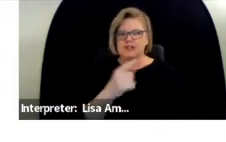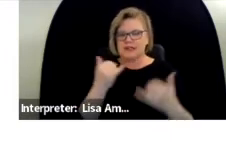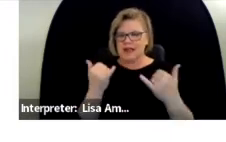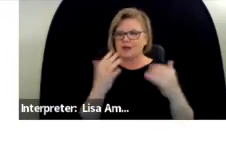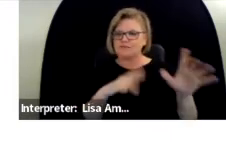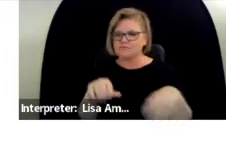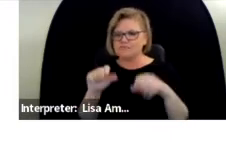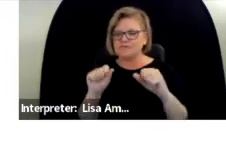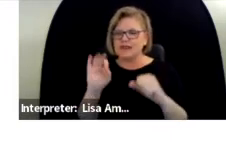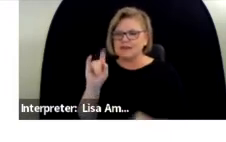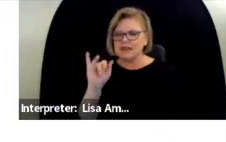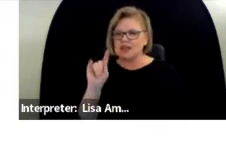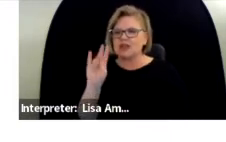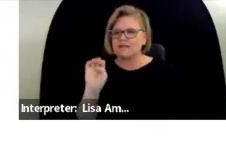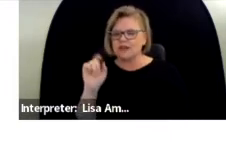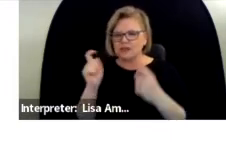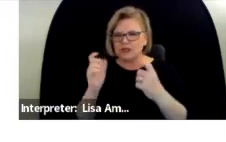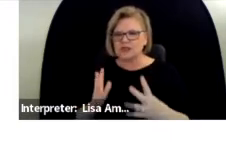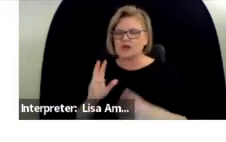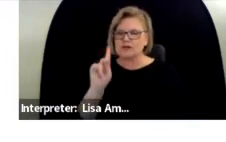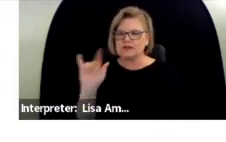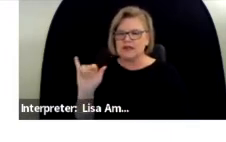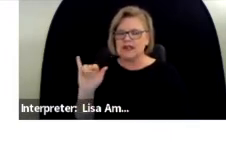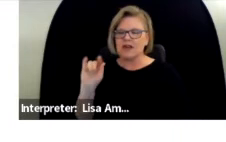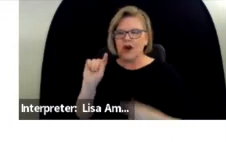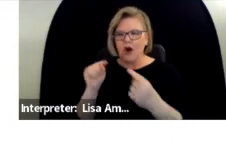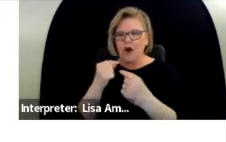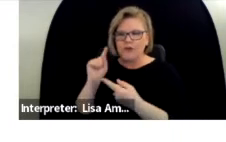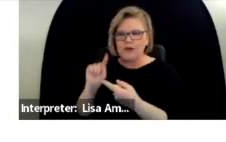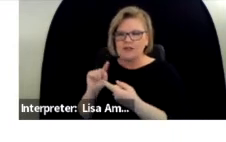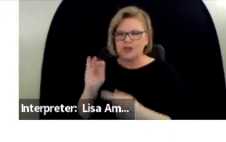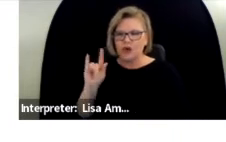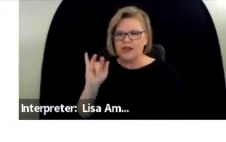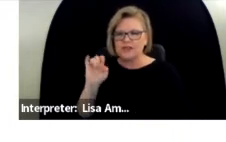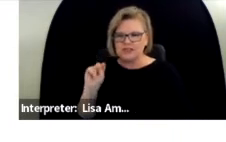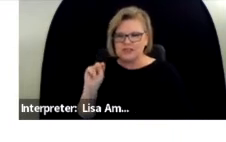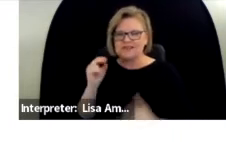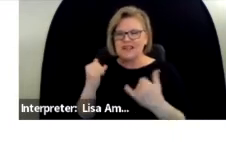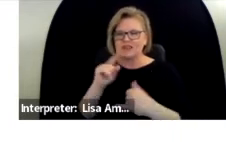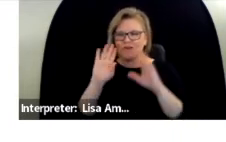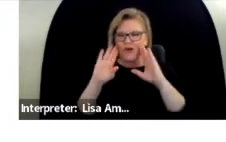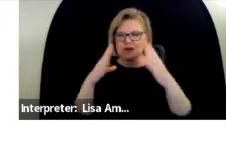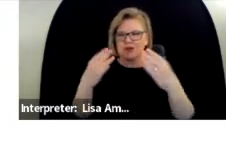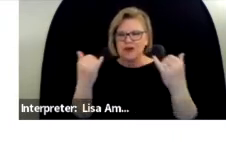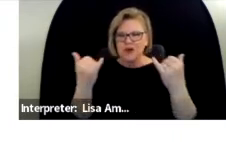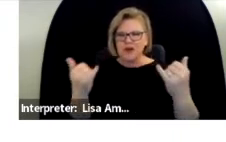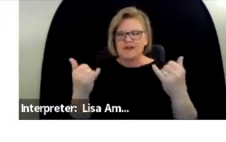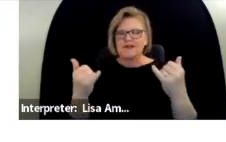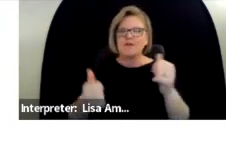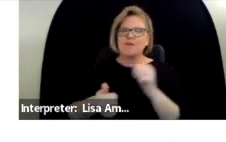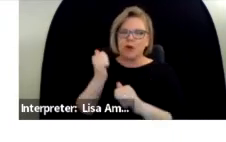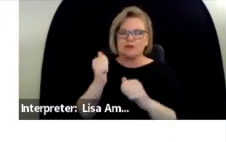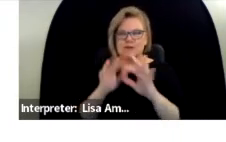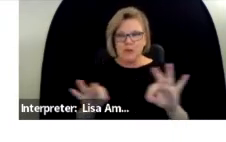of executive director of Kentucky Harm Reduction Coalition allows her to focus on the current, most pressing needs